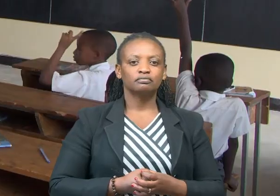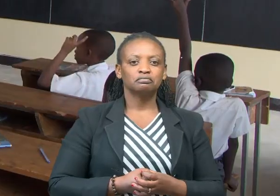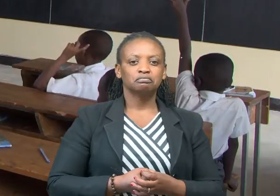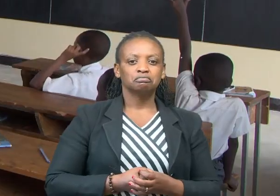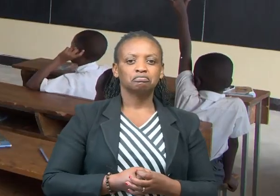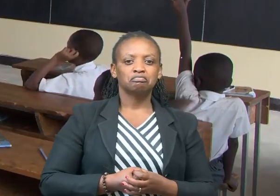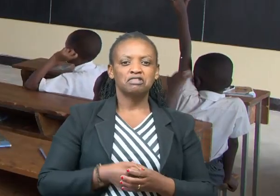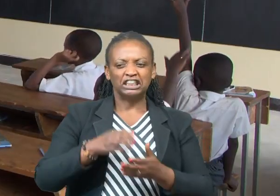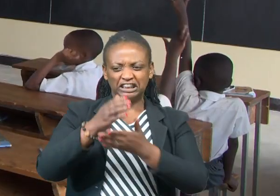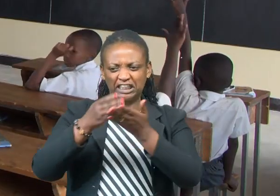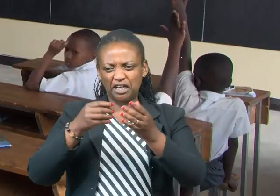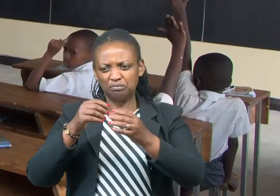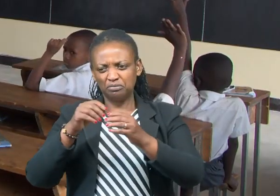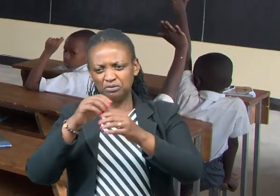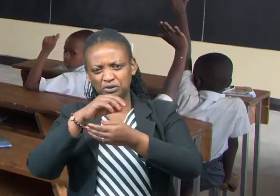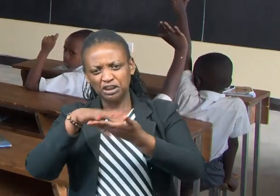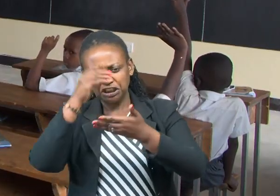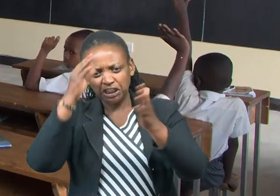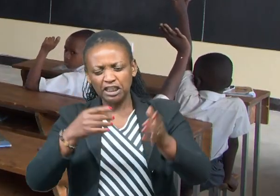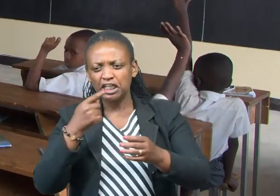People who are called teacher.